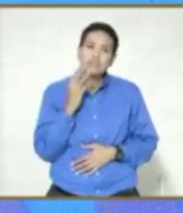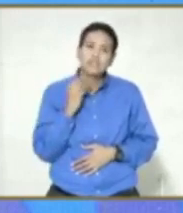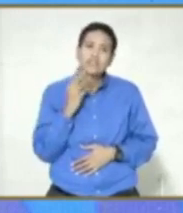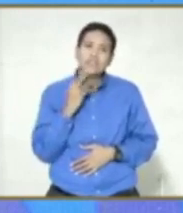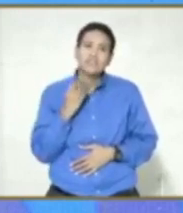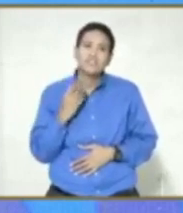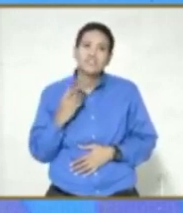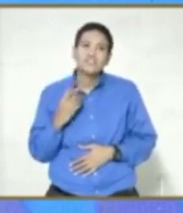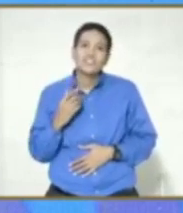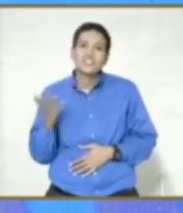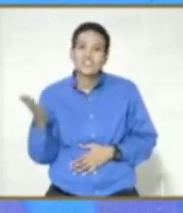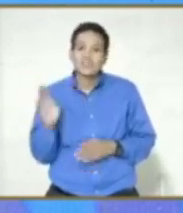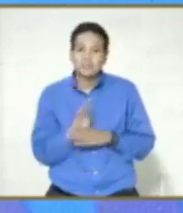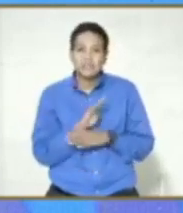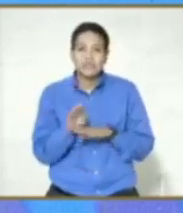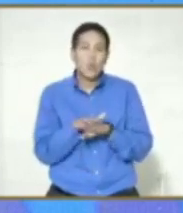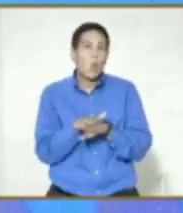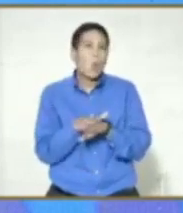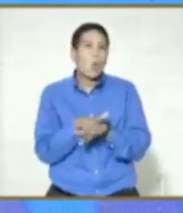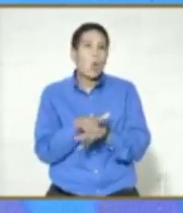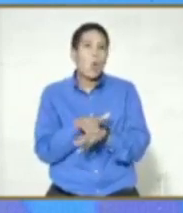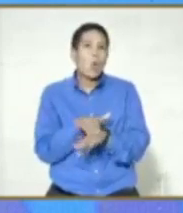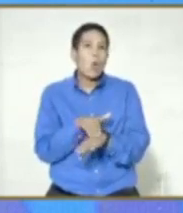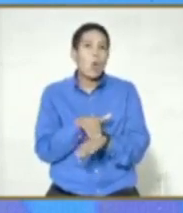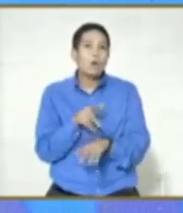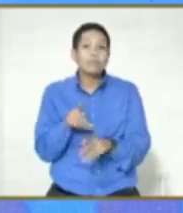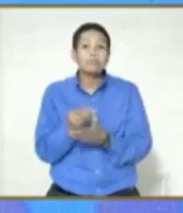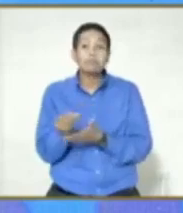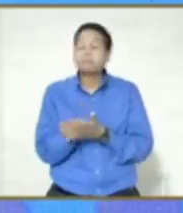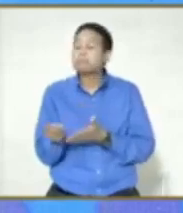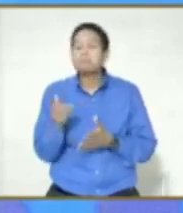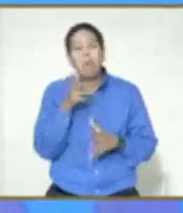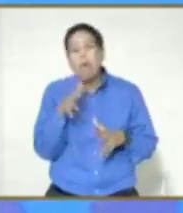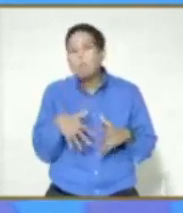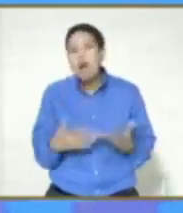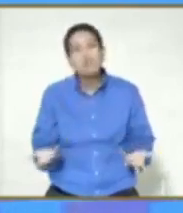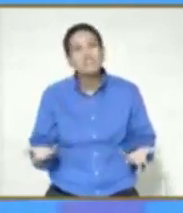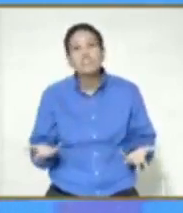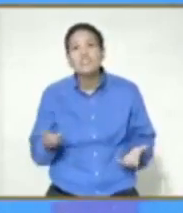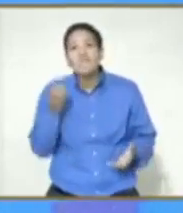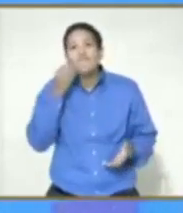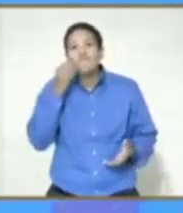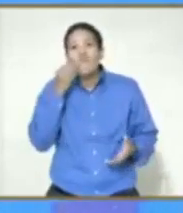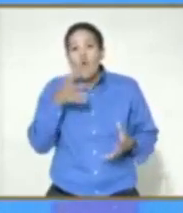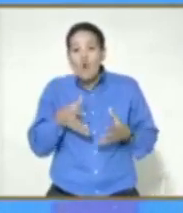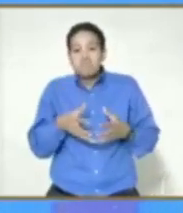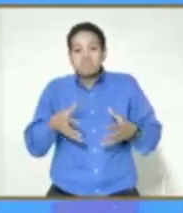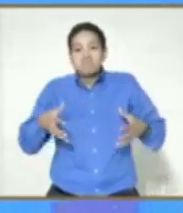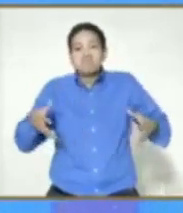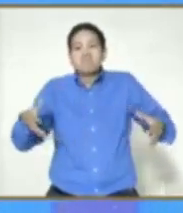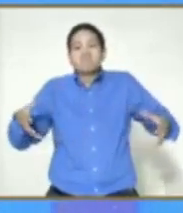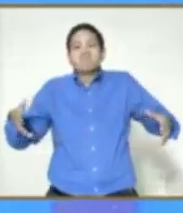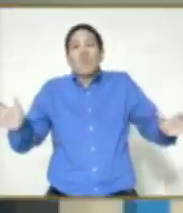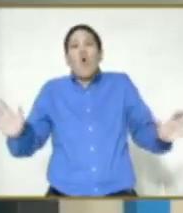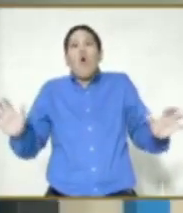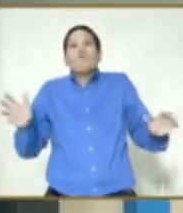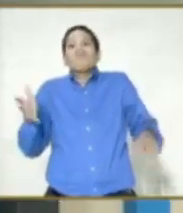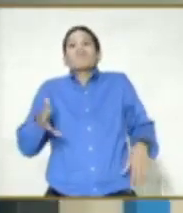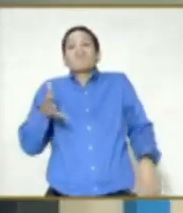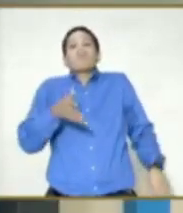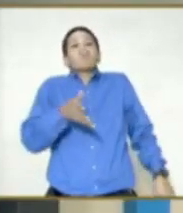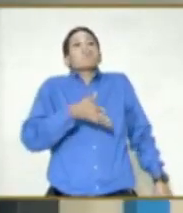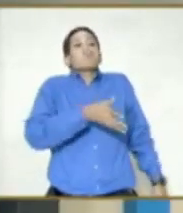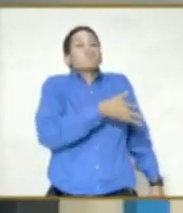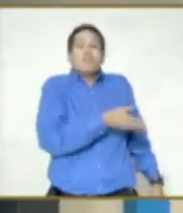there's a glut on the market, and there is excess food. The Ministry of Local Government will